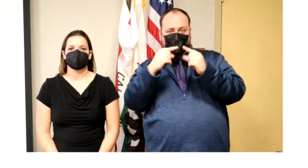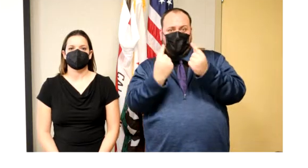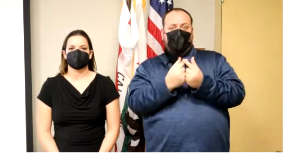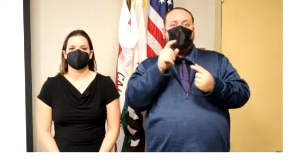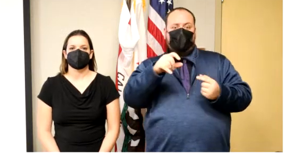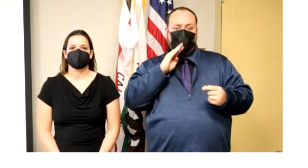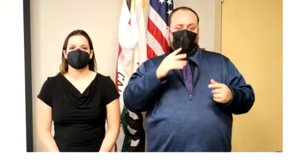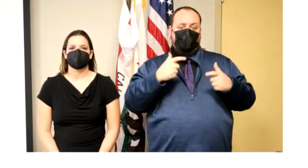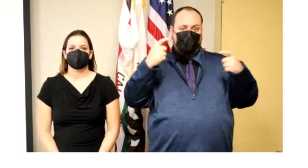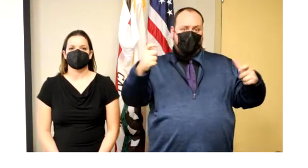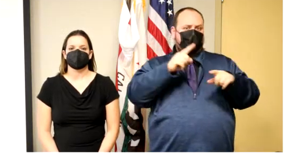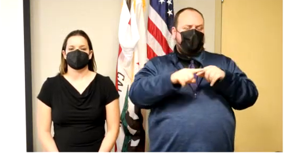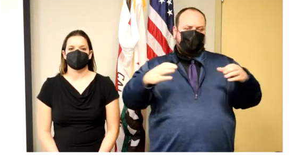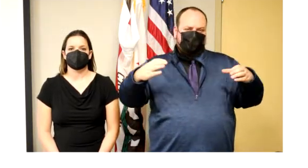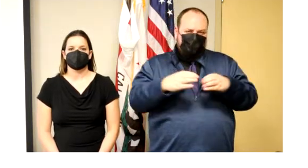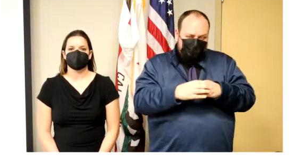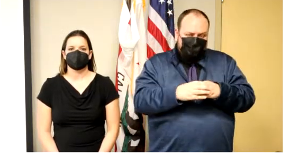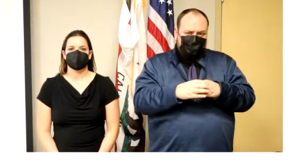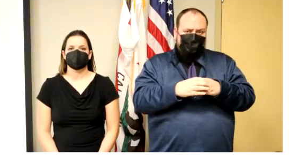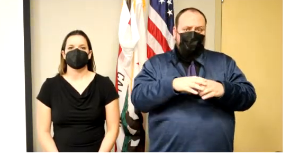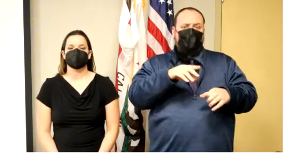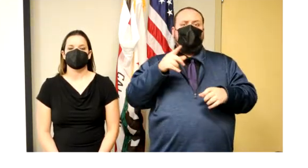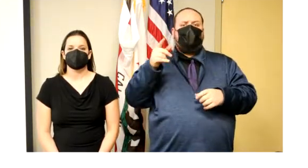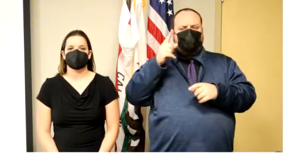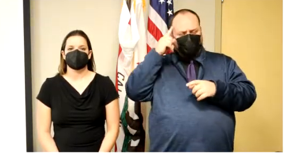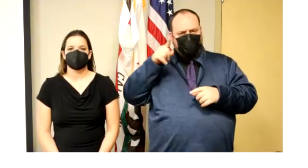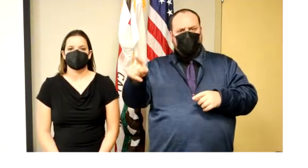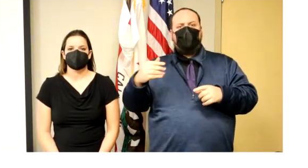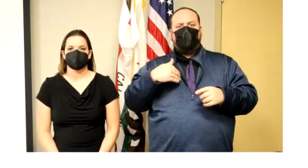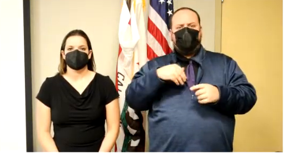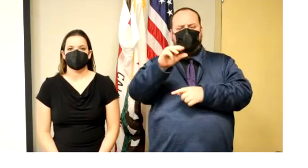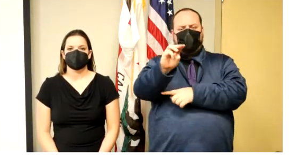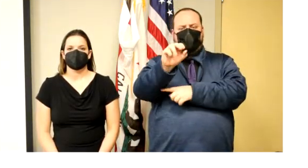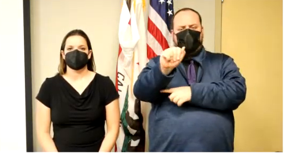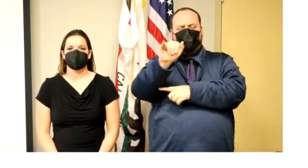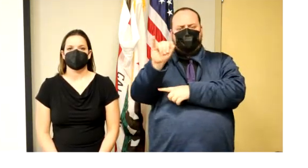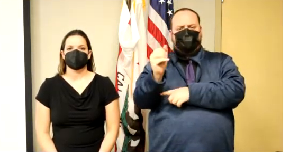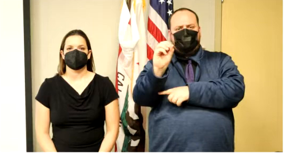to comprise a majority of the district. So if you just said,